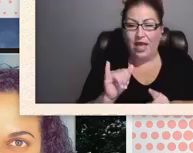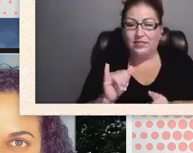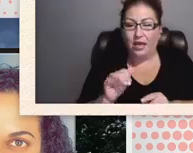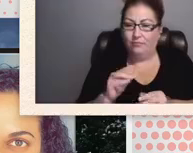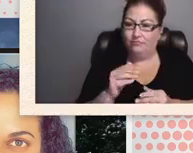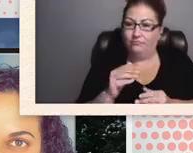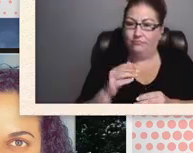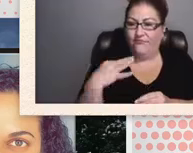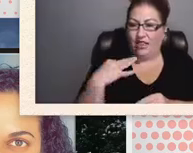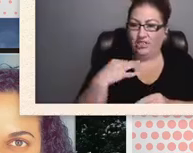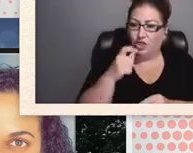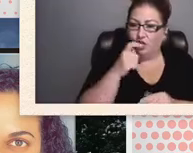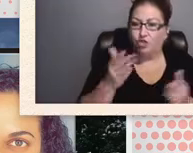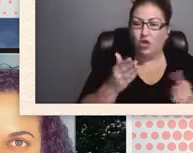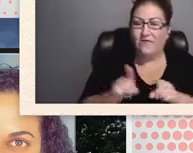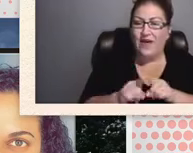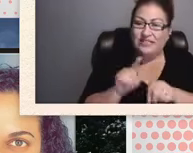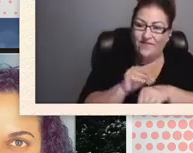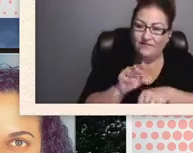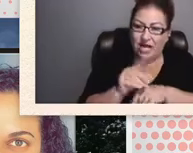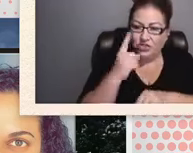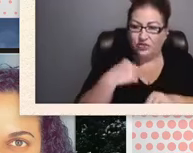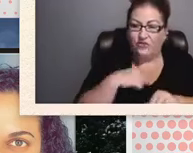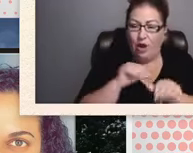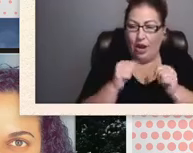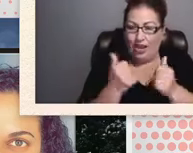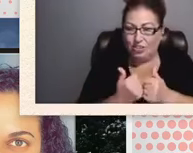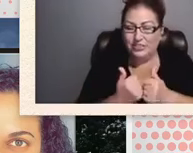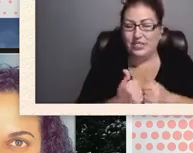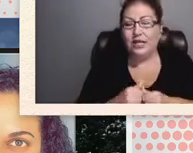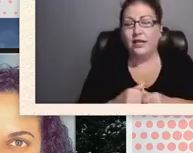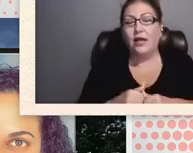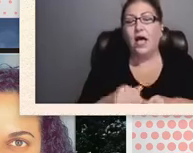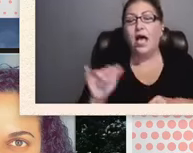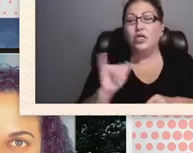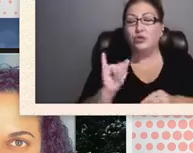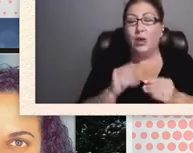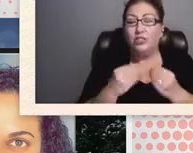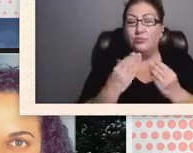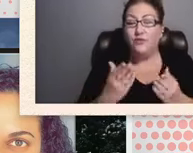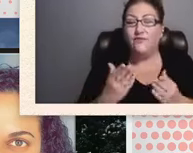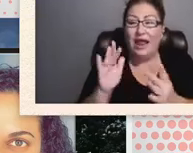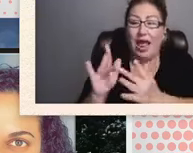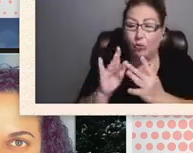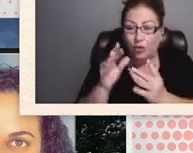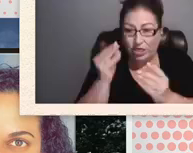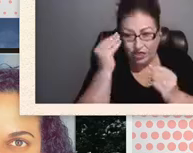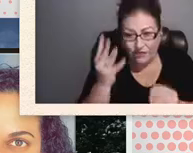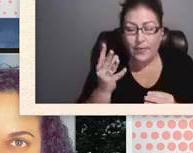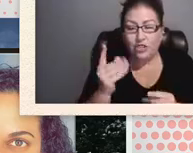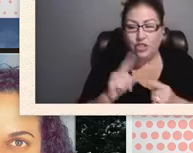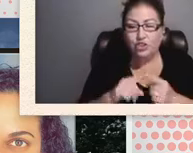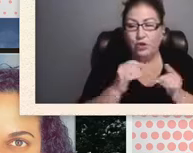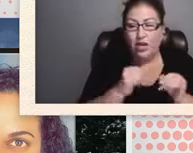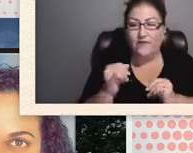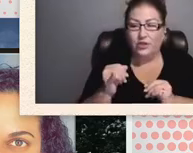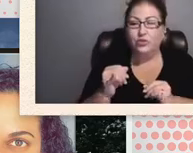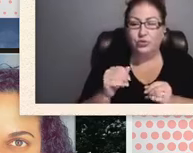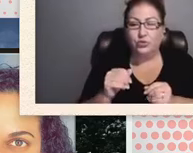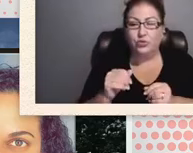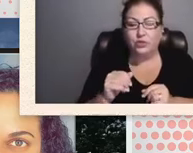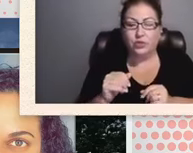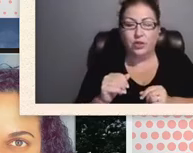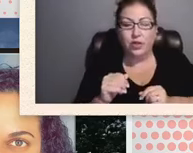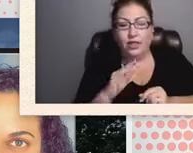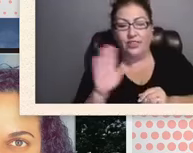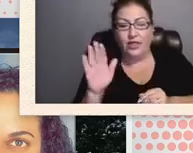as advisors for our agency, as well as provide outreach and information to individuals with developmental disabilities and their